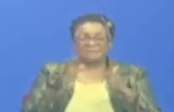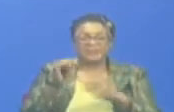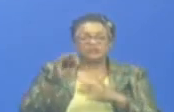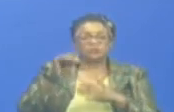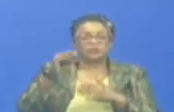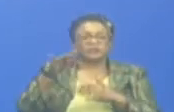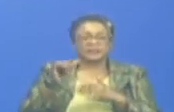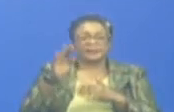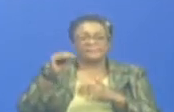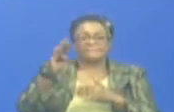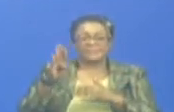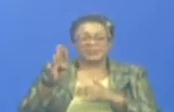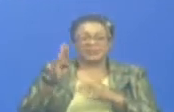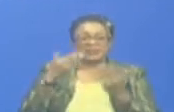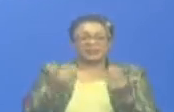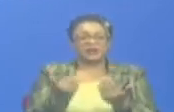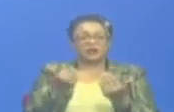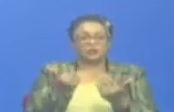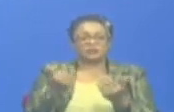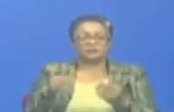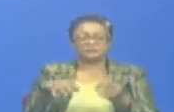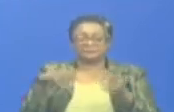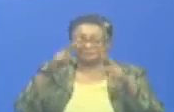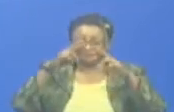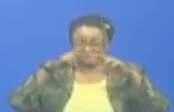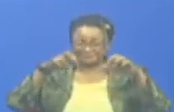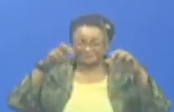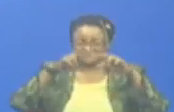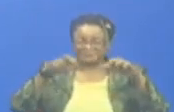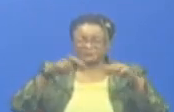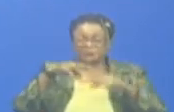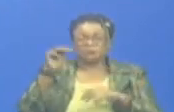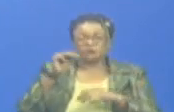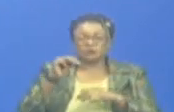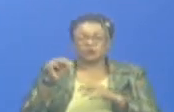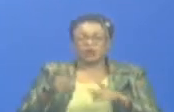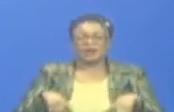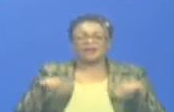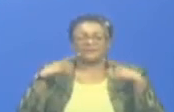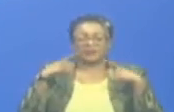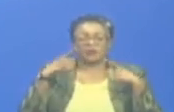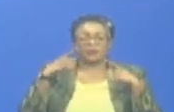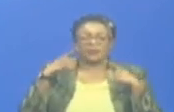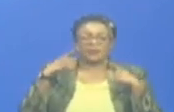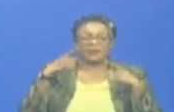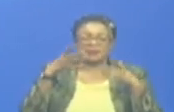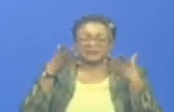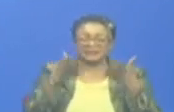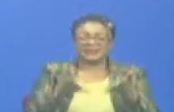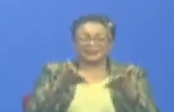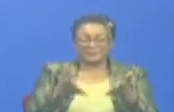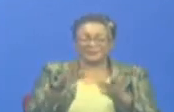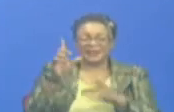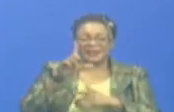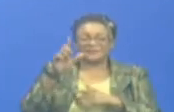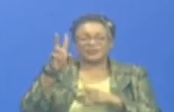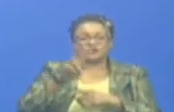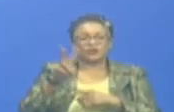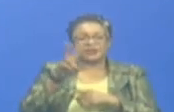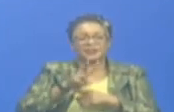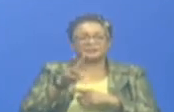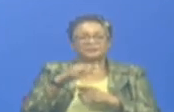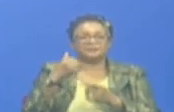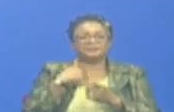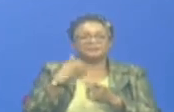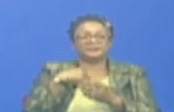MB, was unearthed by studying mosquitoes living on the shores of Lake Victoria. The bug lives in the stomach and genitals of